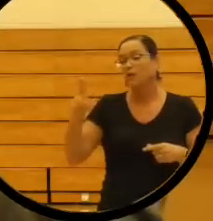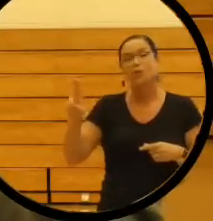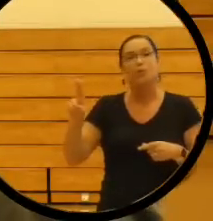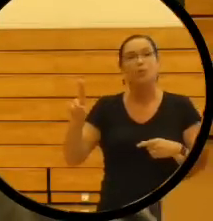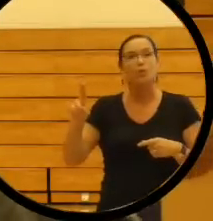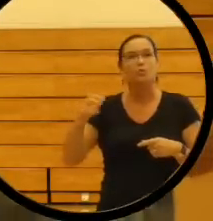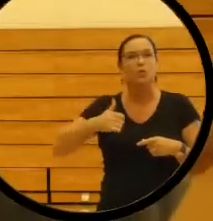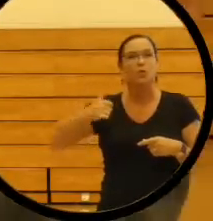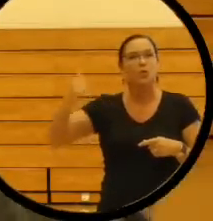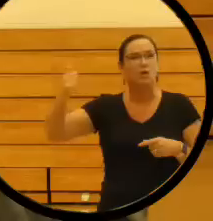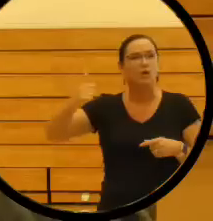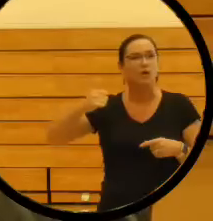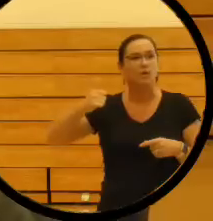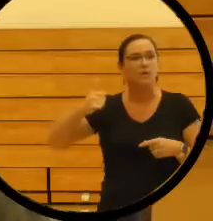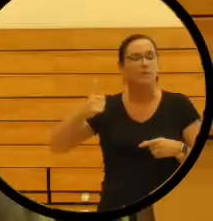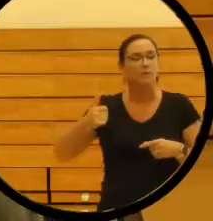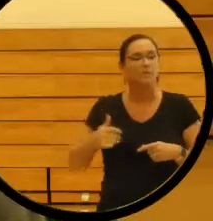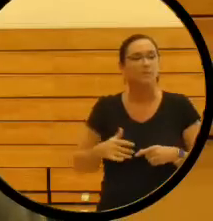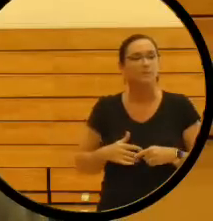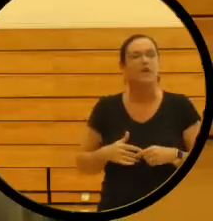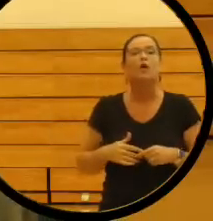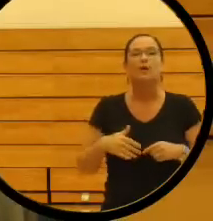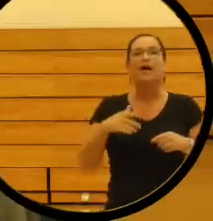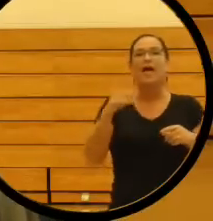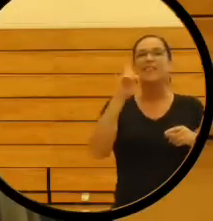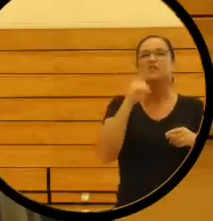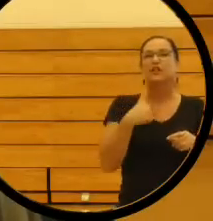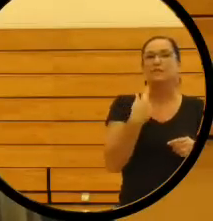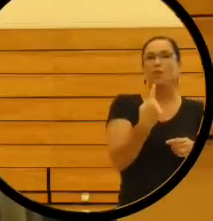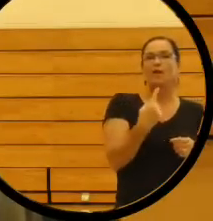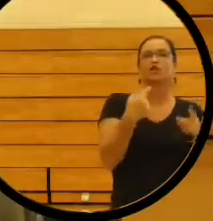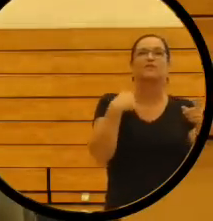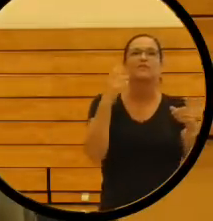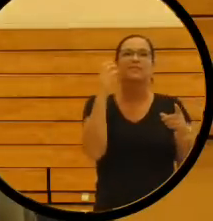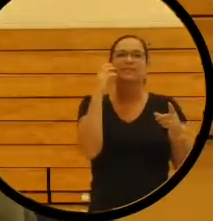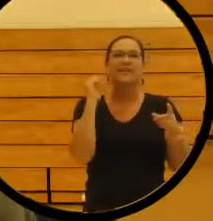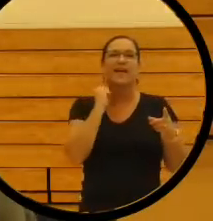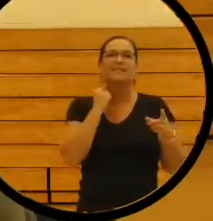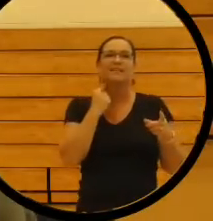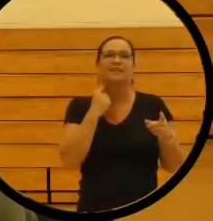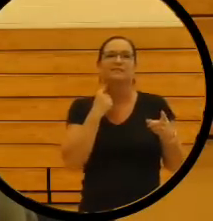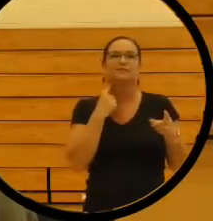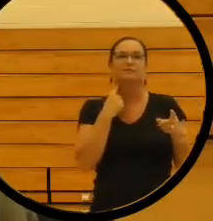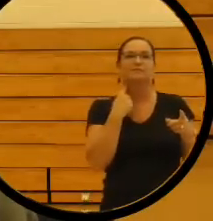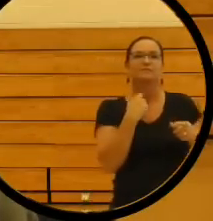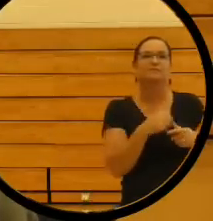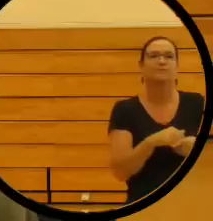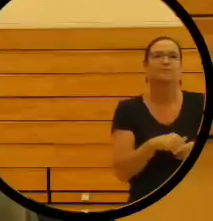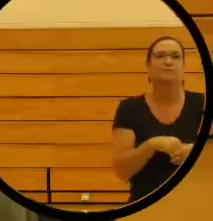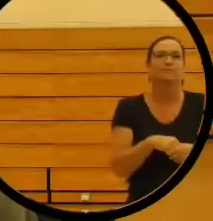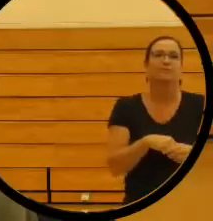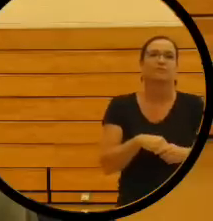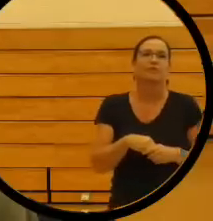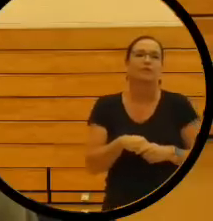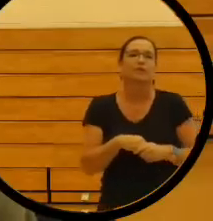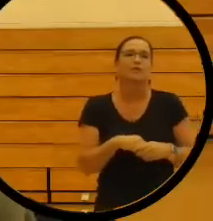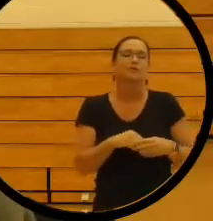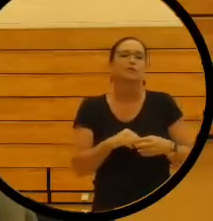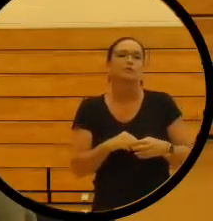there's asking anyone, it takes me 25 minutes to get to school. So,